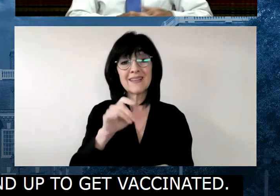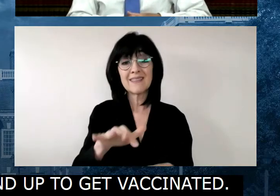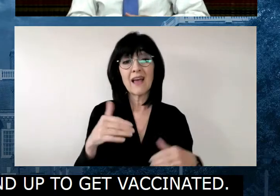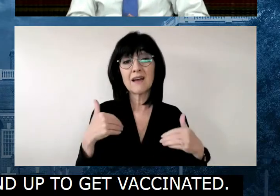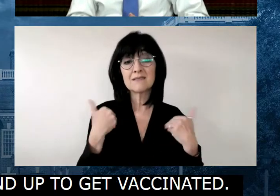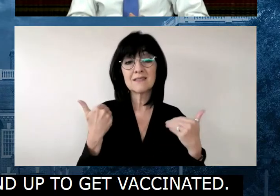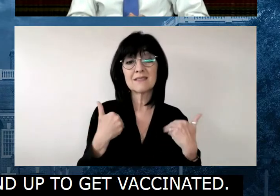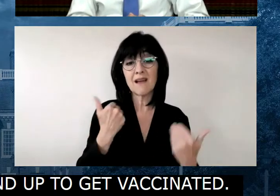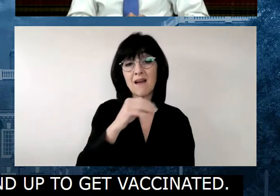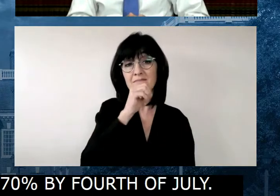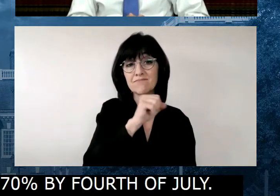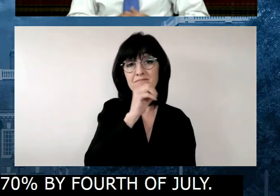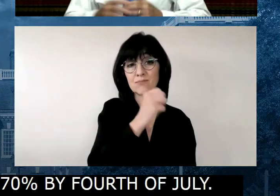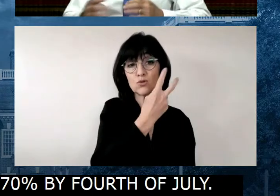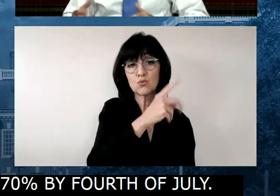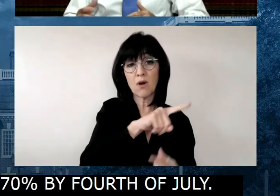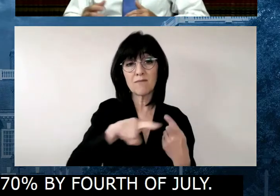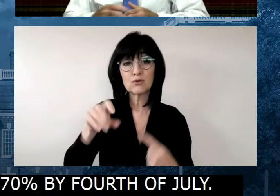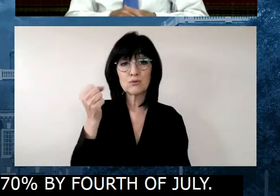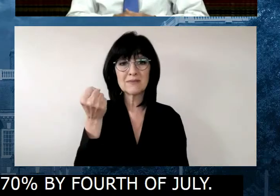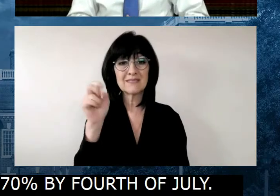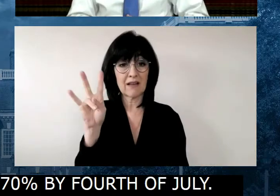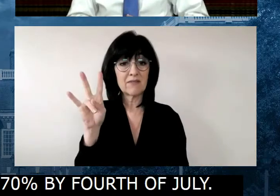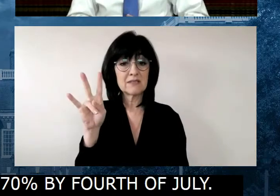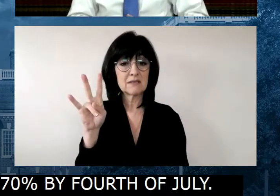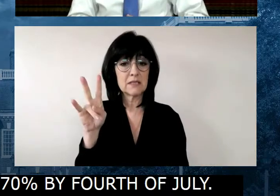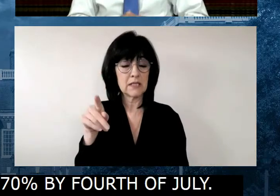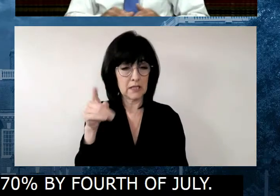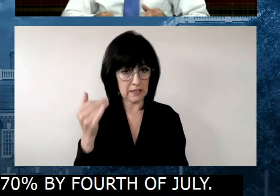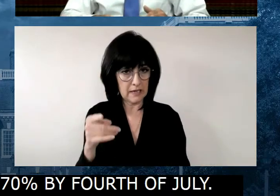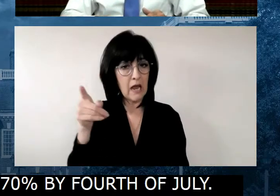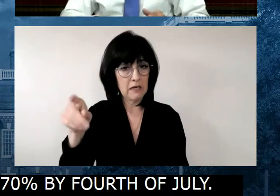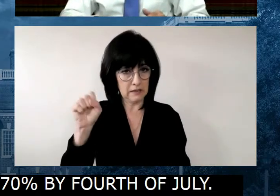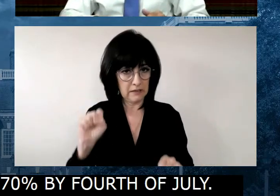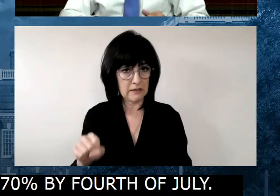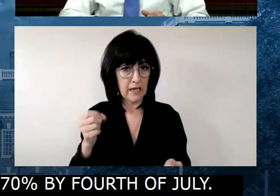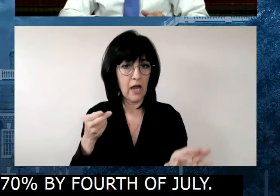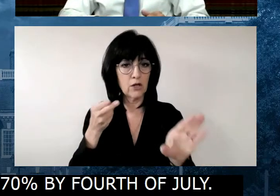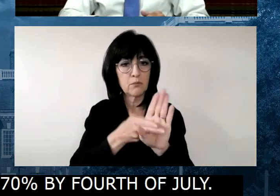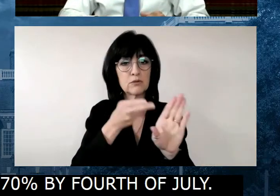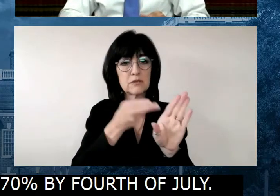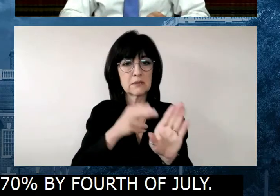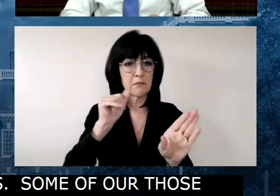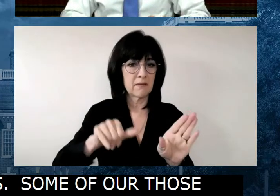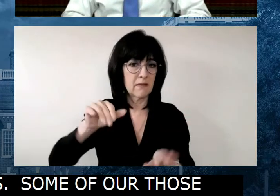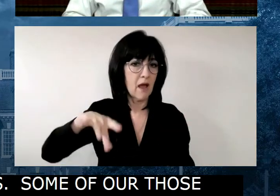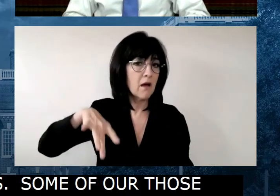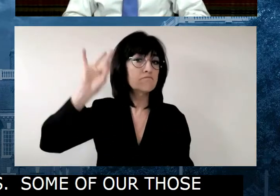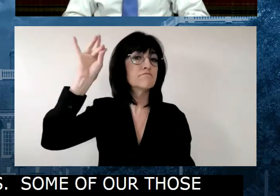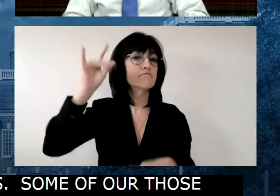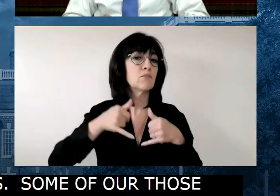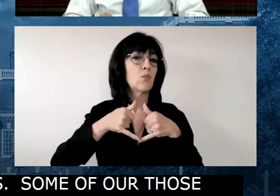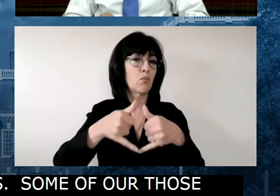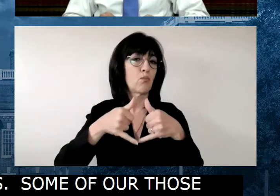been eligible. They will be eligible for these drawings as well. Automatically entered in to